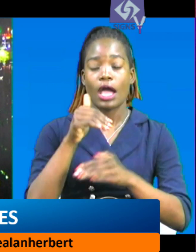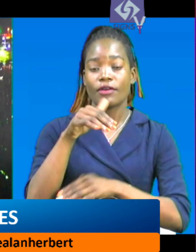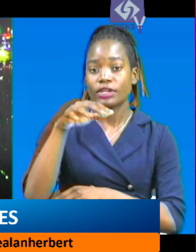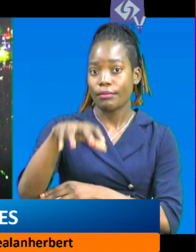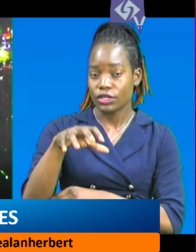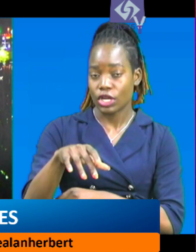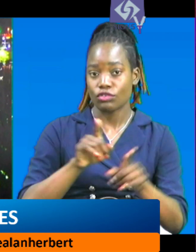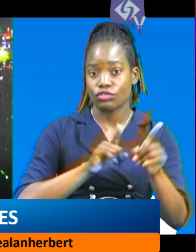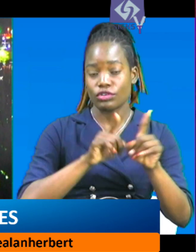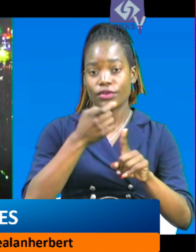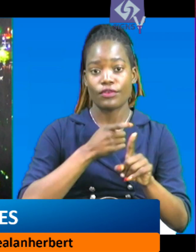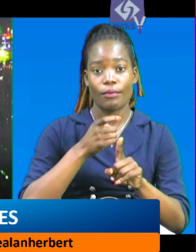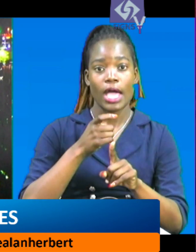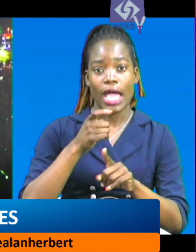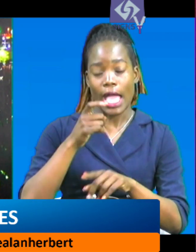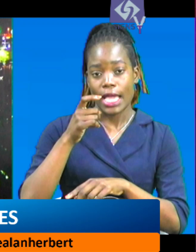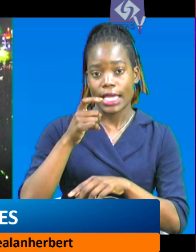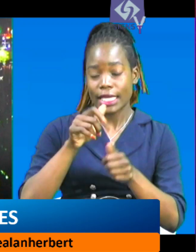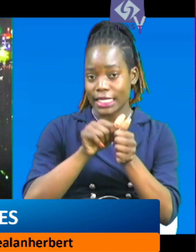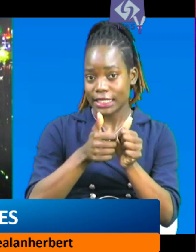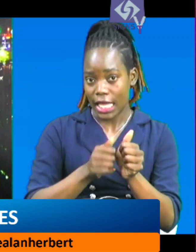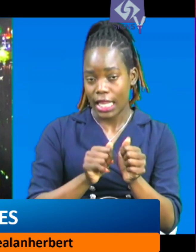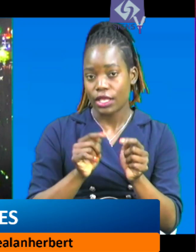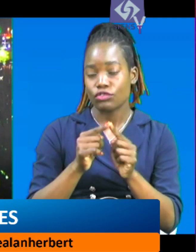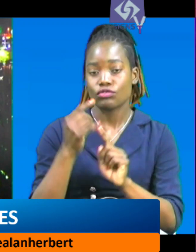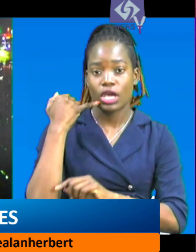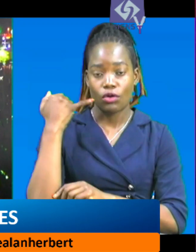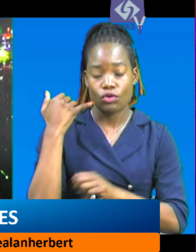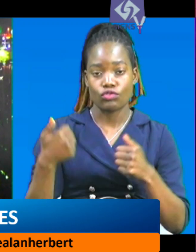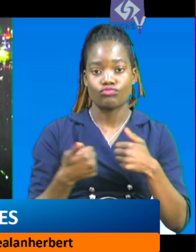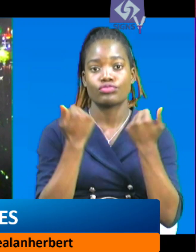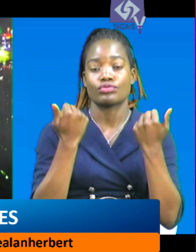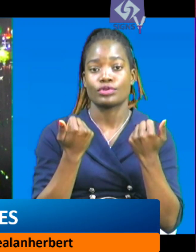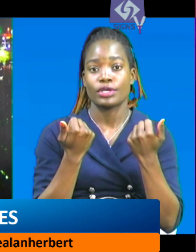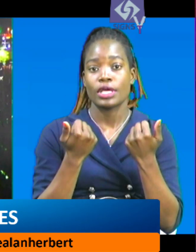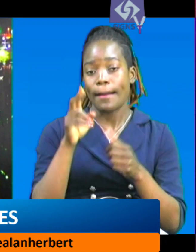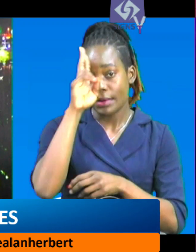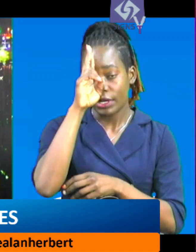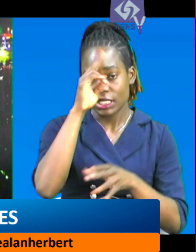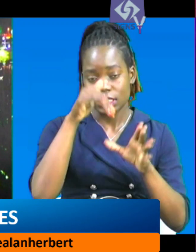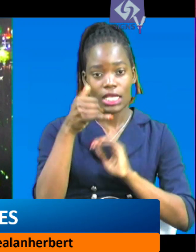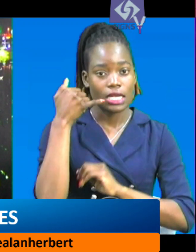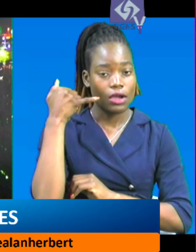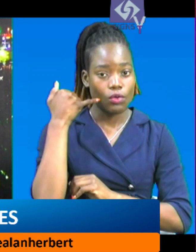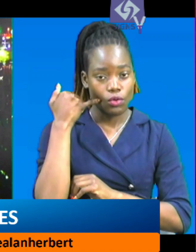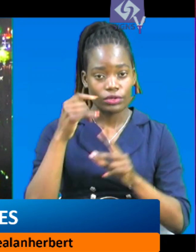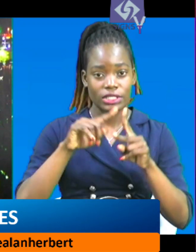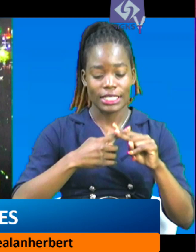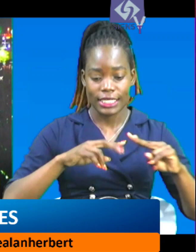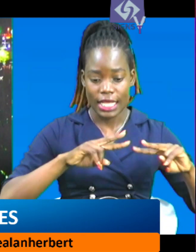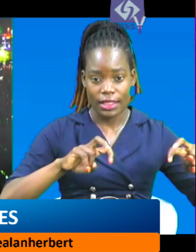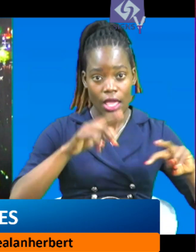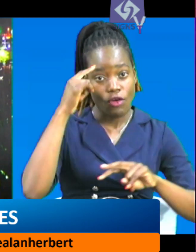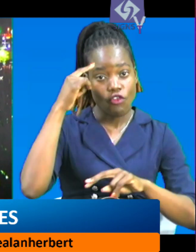collided head-on with a truck at Sobea, Nakuru on Monday morning. Now, police in Nakuru have launched a manhunt for